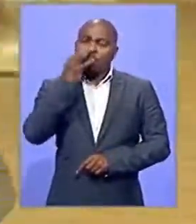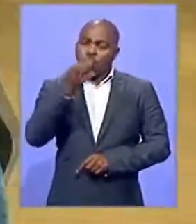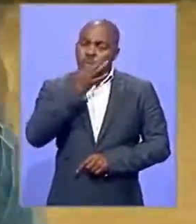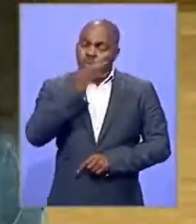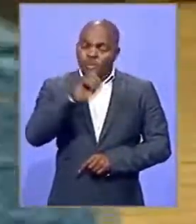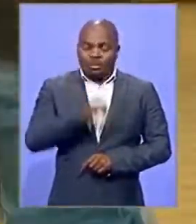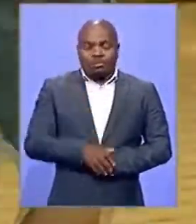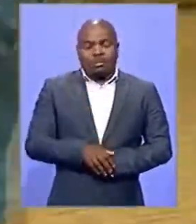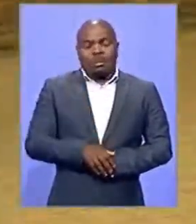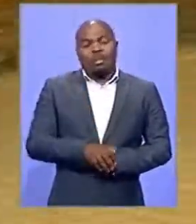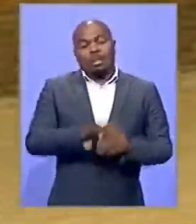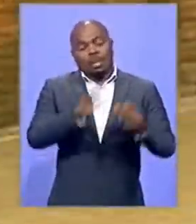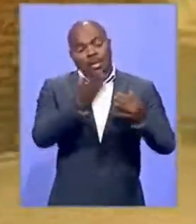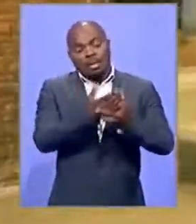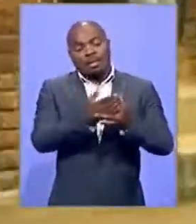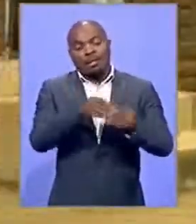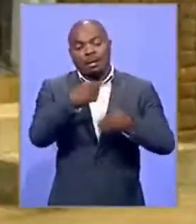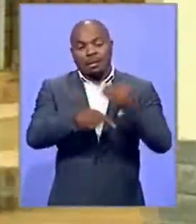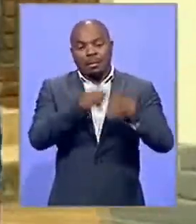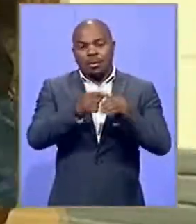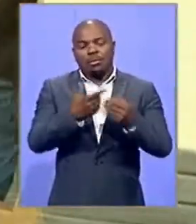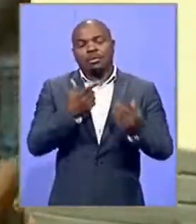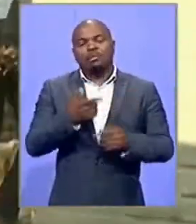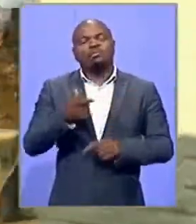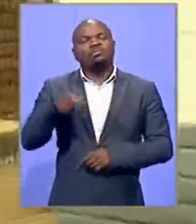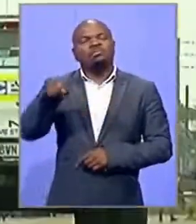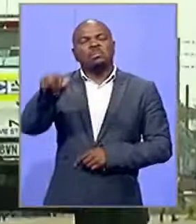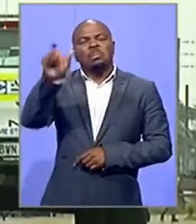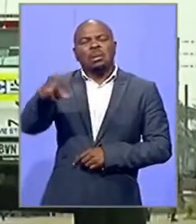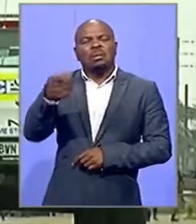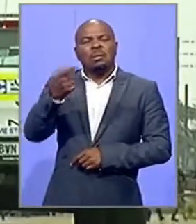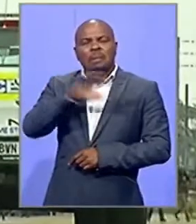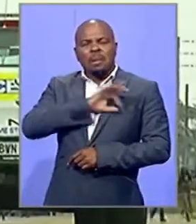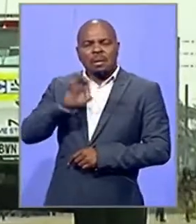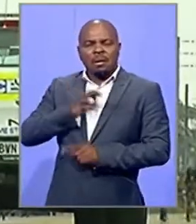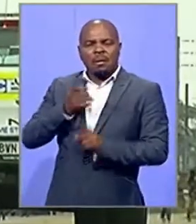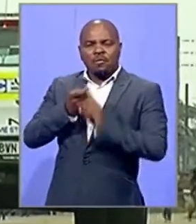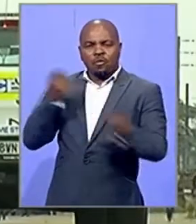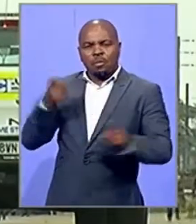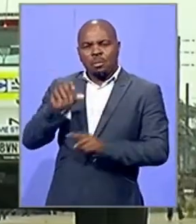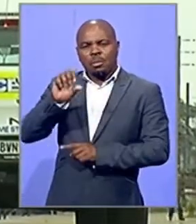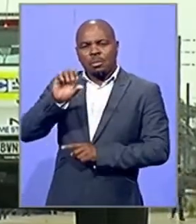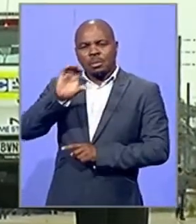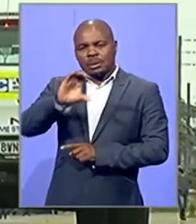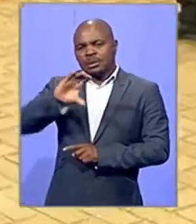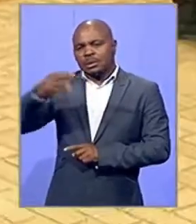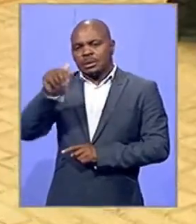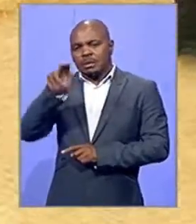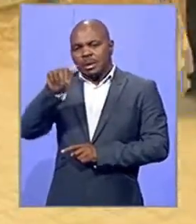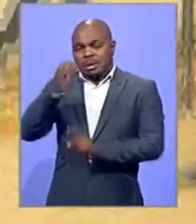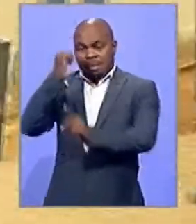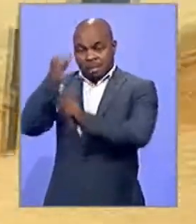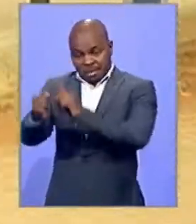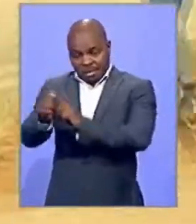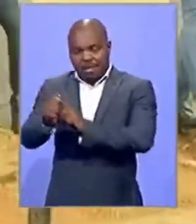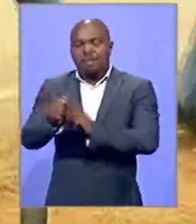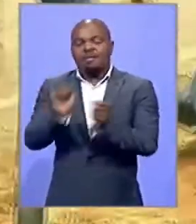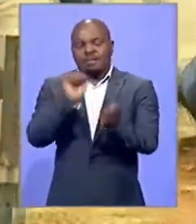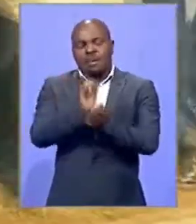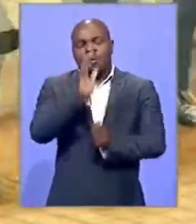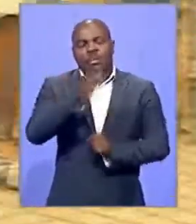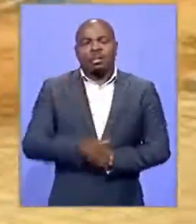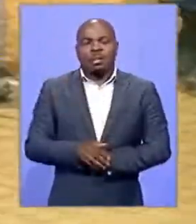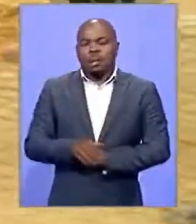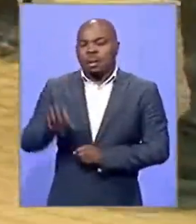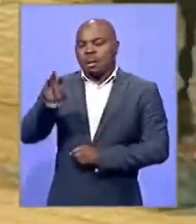ya hore nyewe ya polao kgahlano le babelaellwa ba meyara wa masepala wa Collins Chabane e tla phethelwa. Moses Maluleke o bolauwe ka ho thungwa